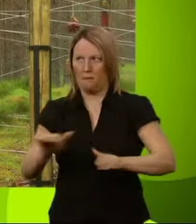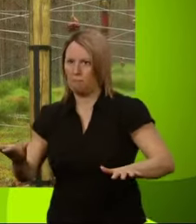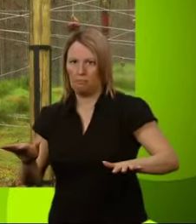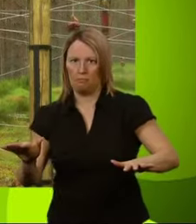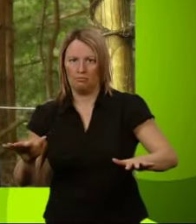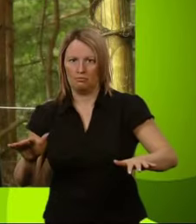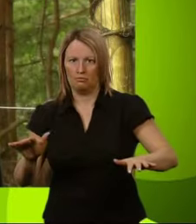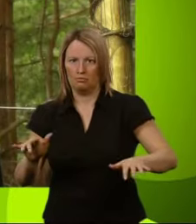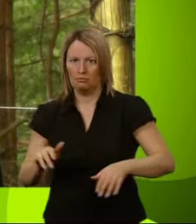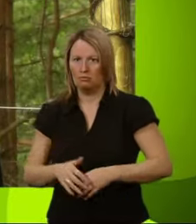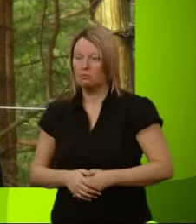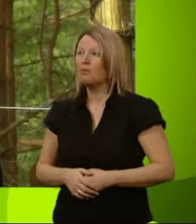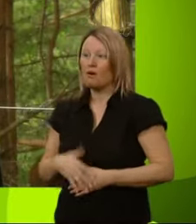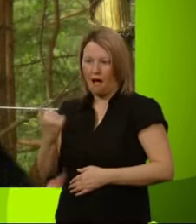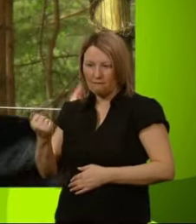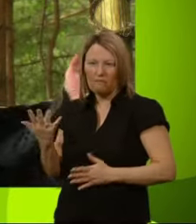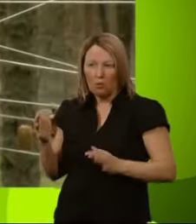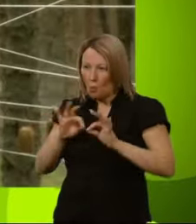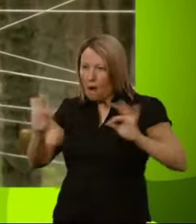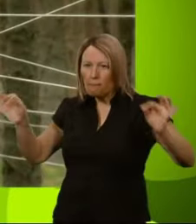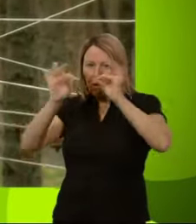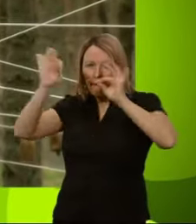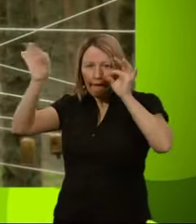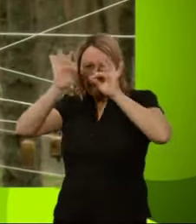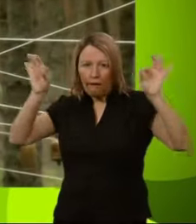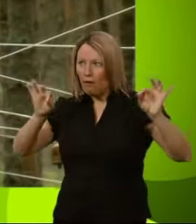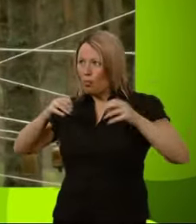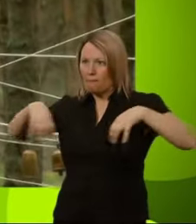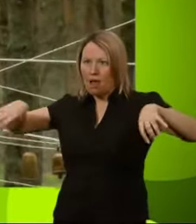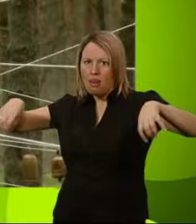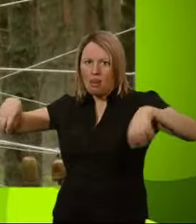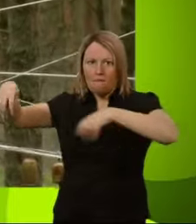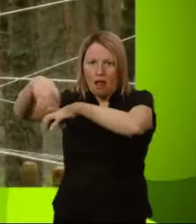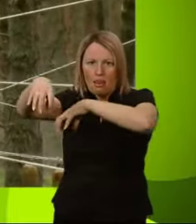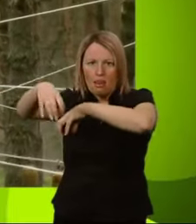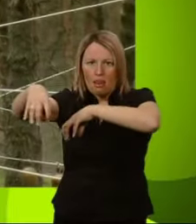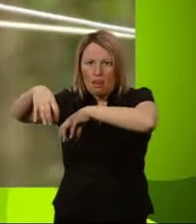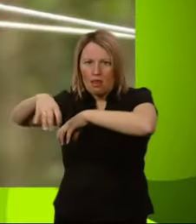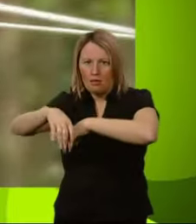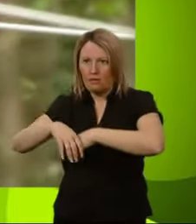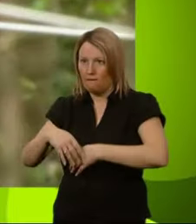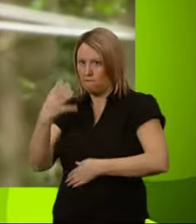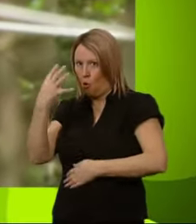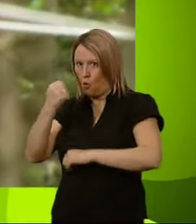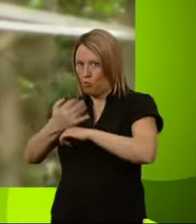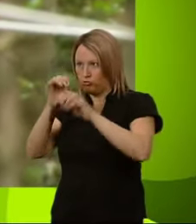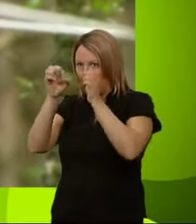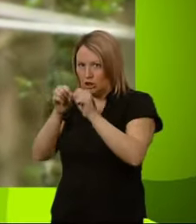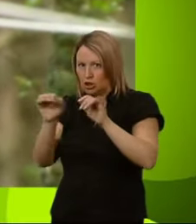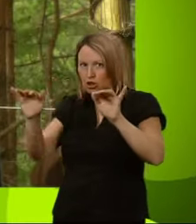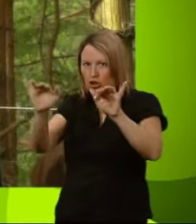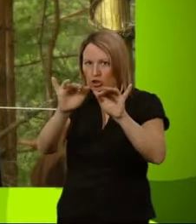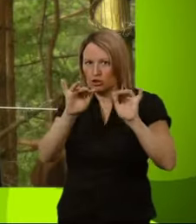despicable trap. Before you, a web of threads affixed with bells. In their midst are 4 gold